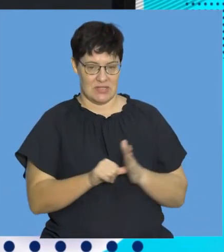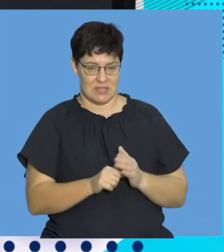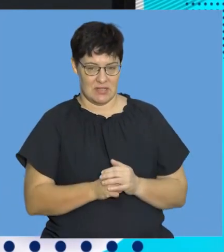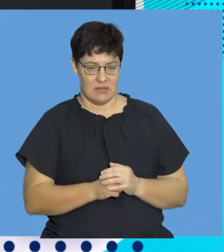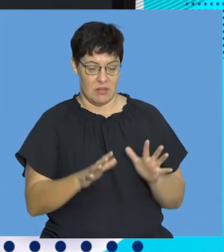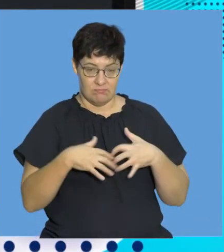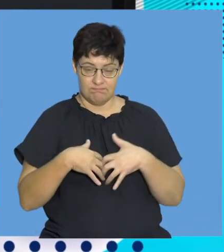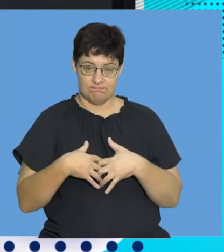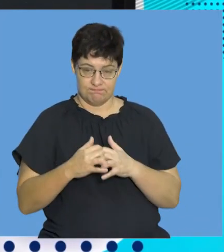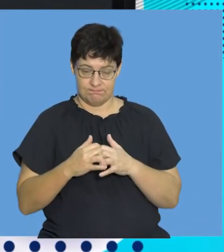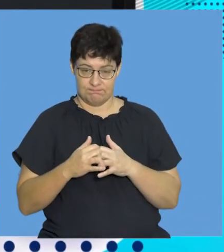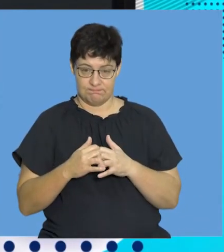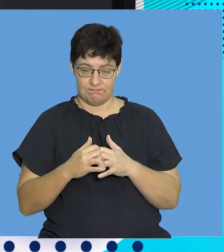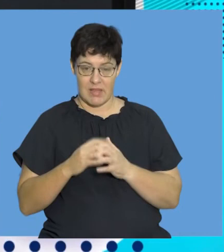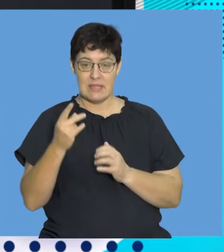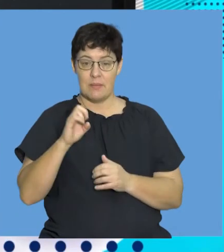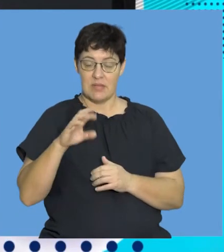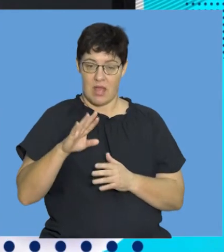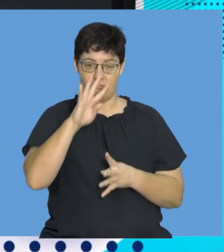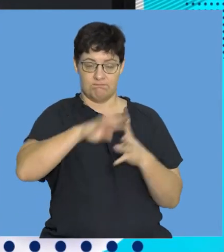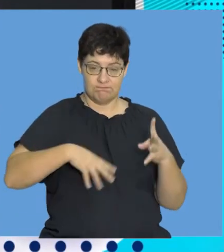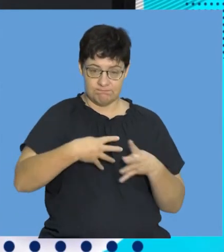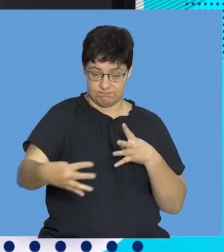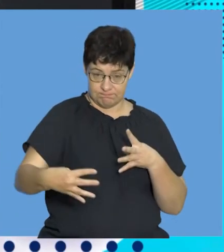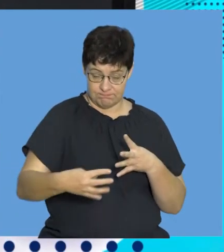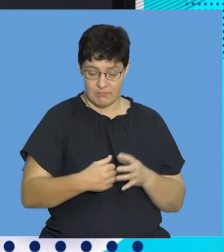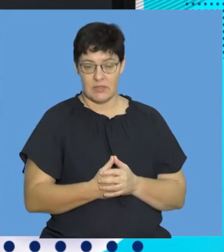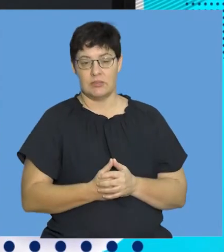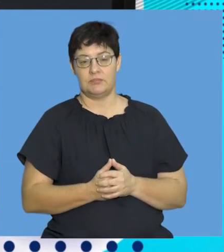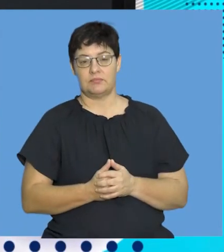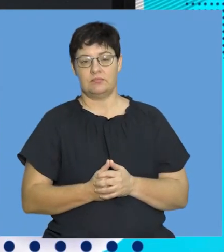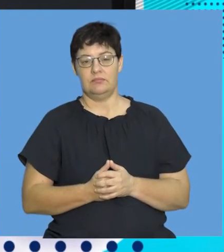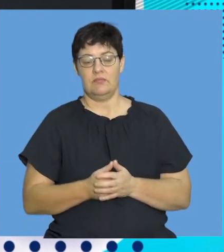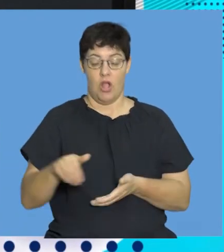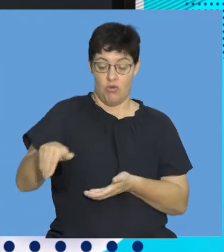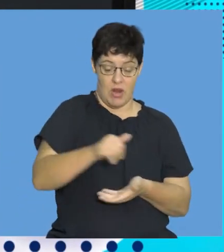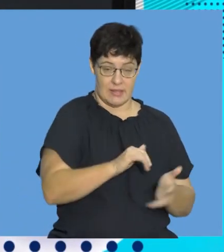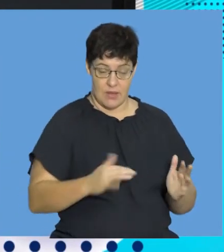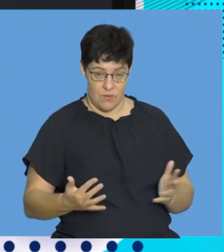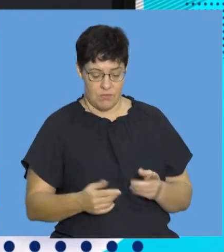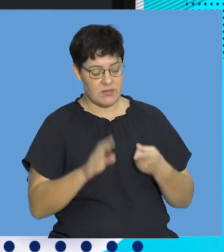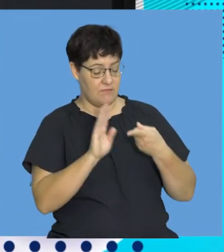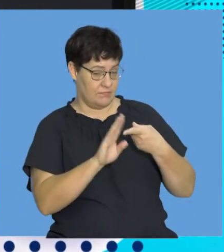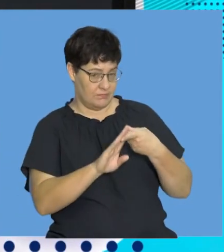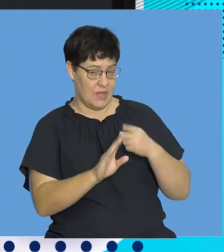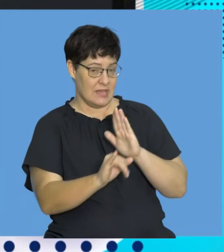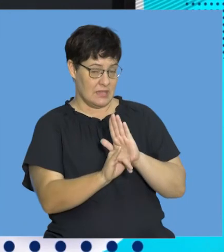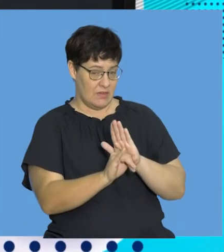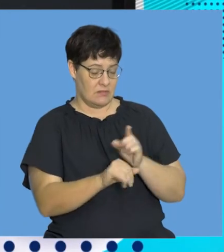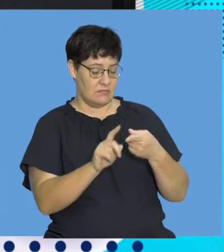drawing up a debtors collection schedule, is to firstly identify, 1, the credit